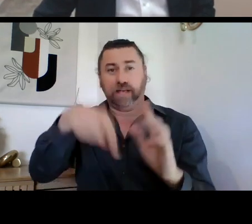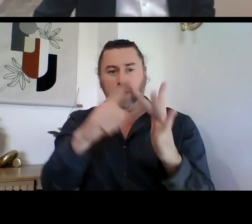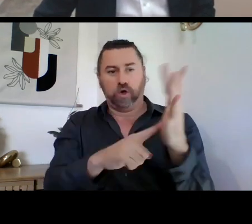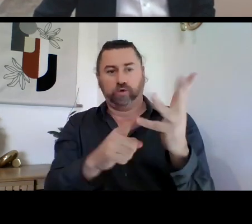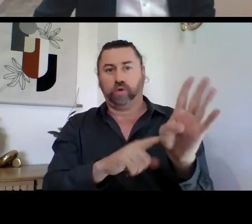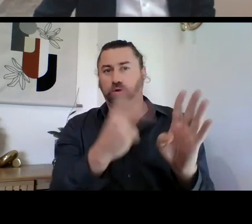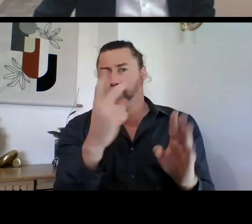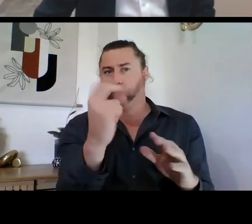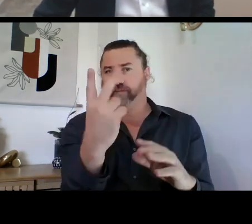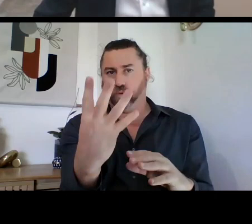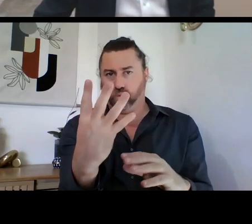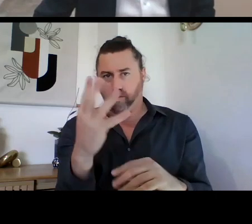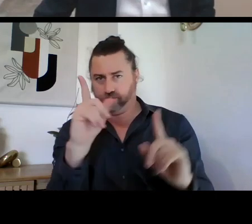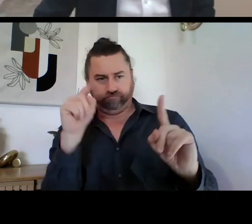2024.